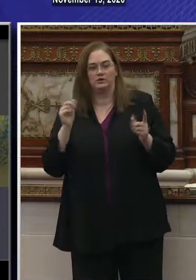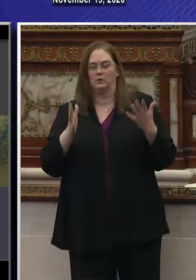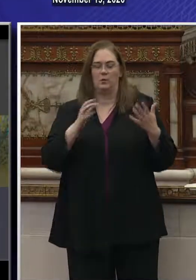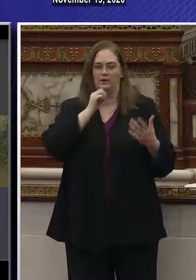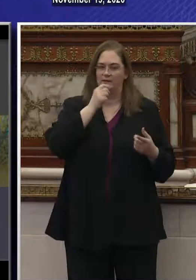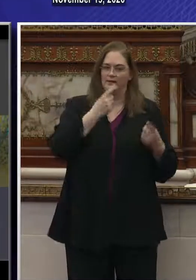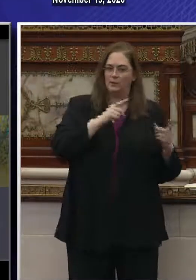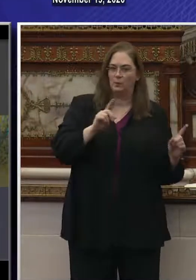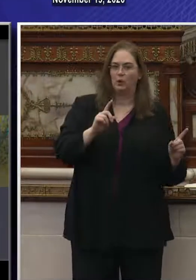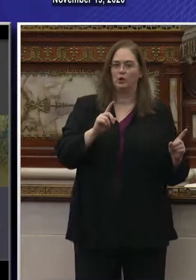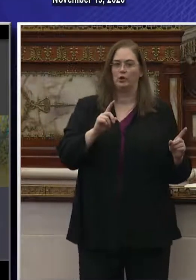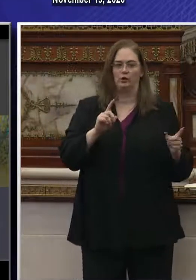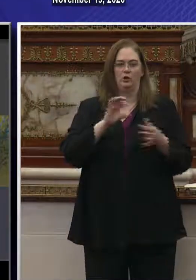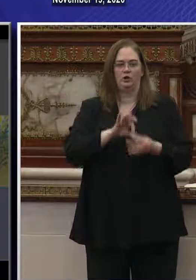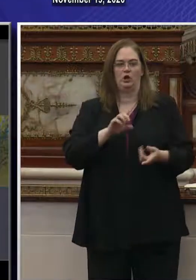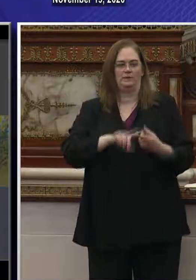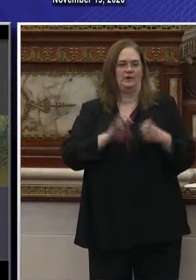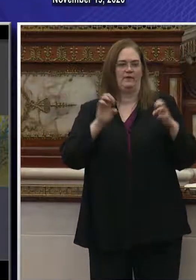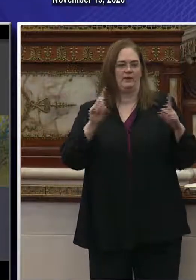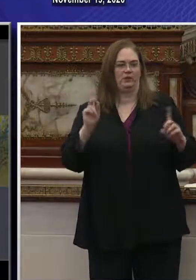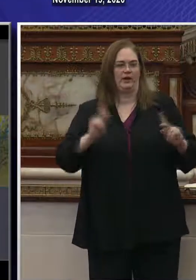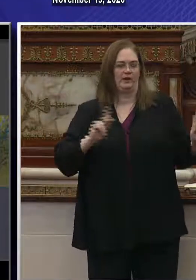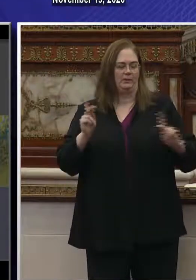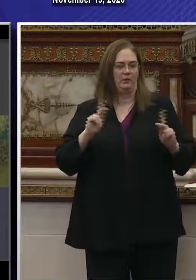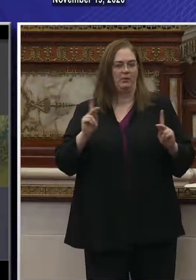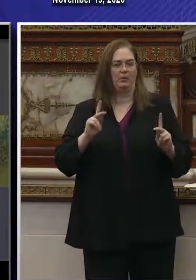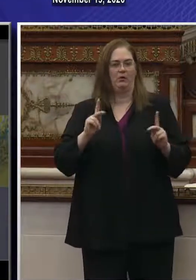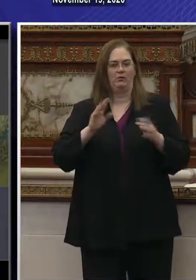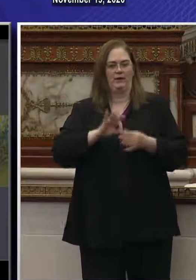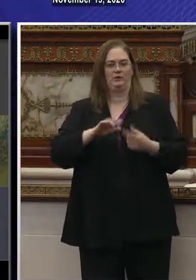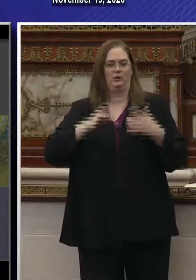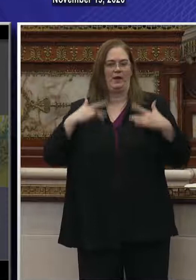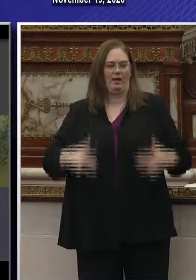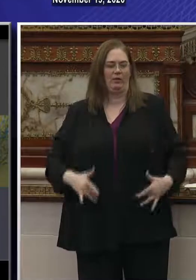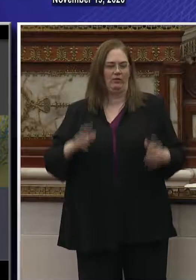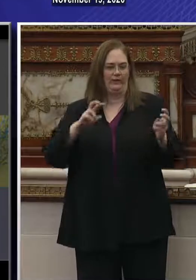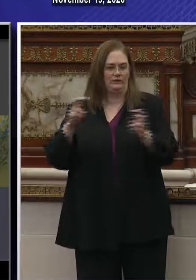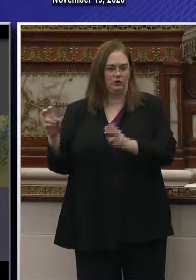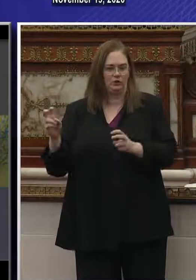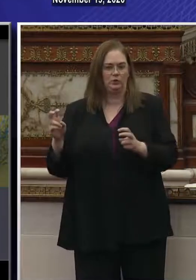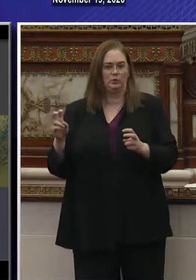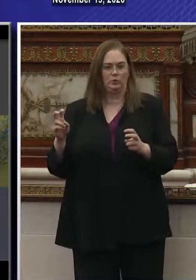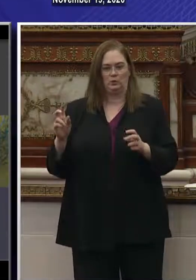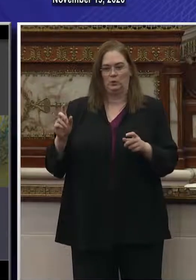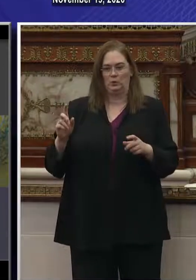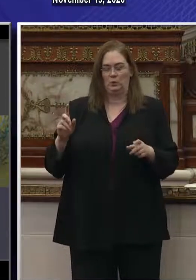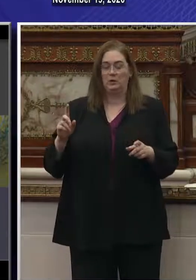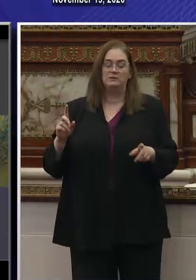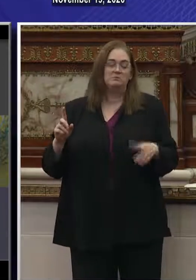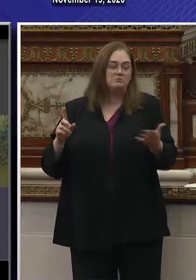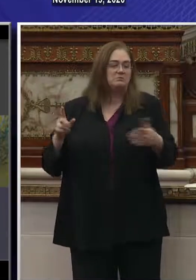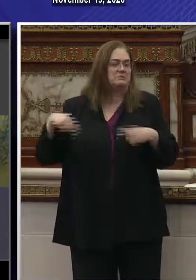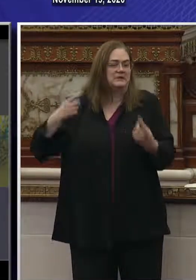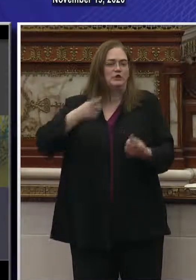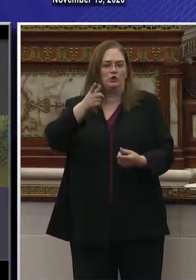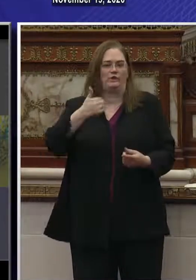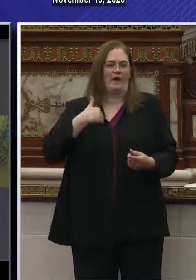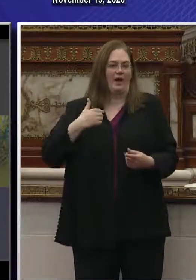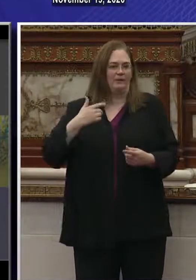what doesn't work in terms of educating people on health-related issues, since you have had